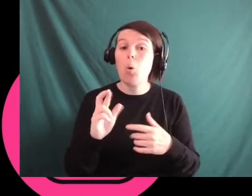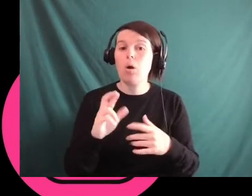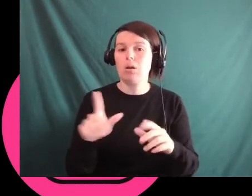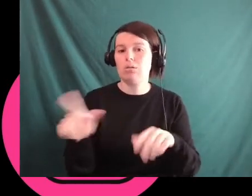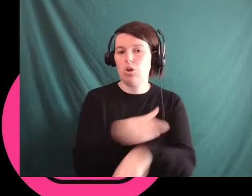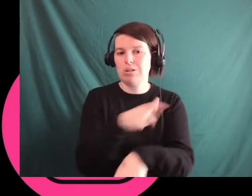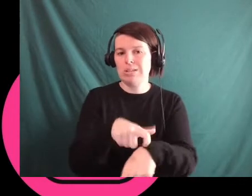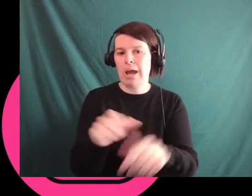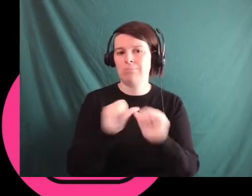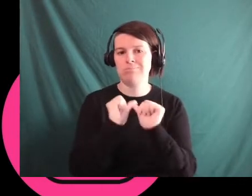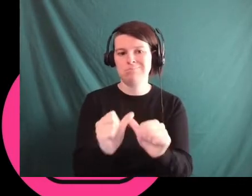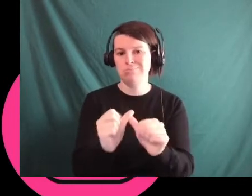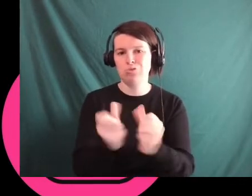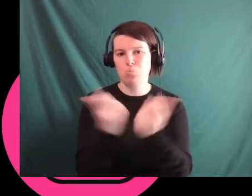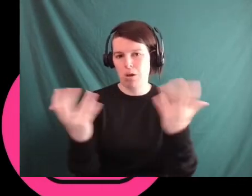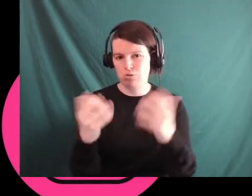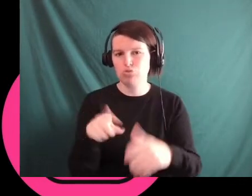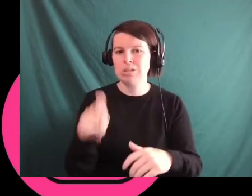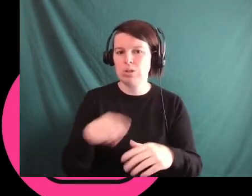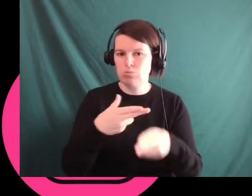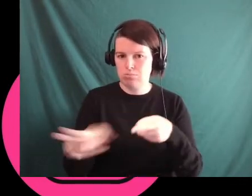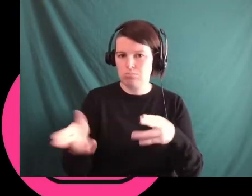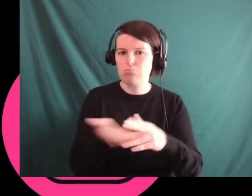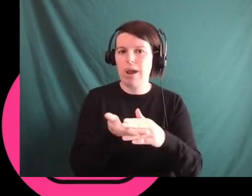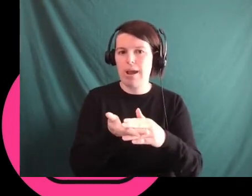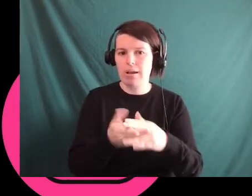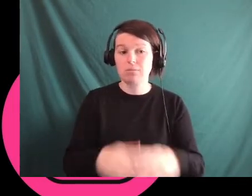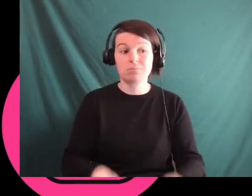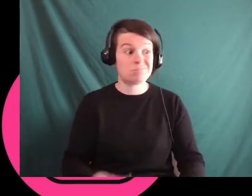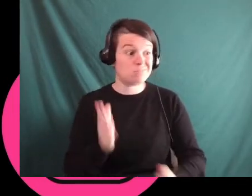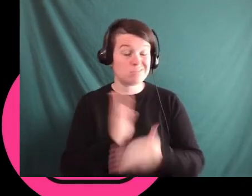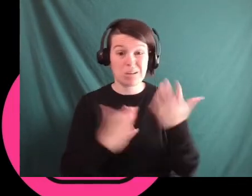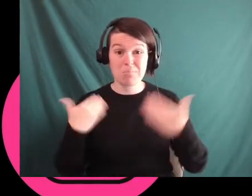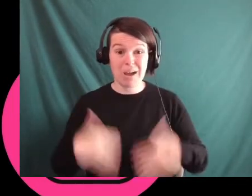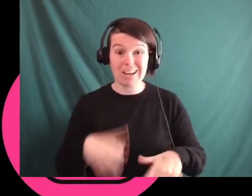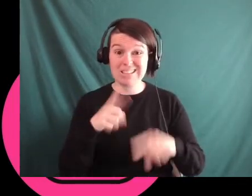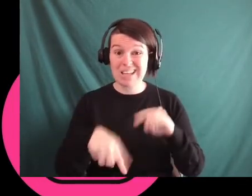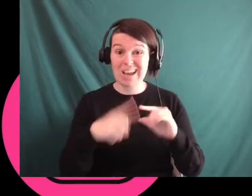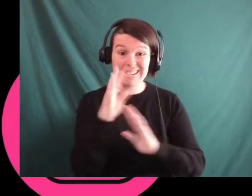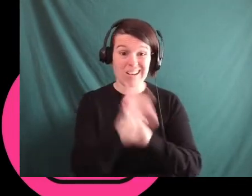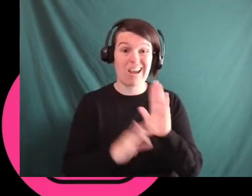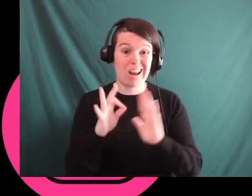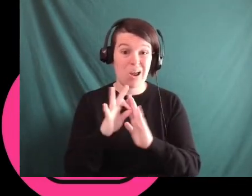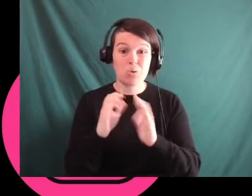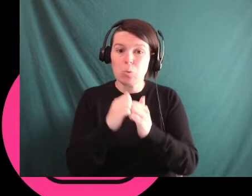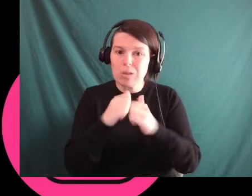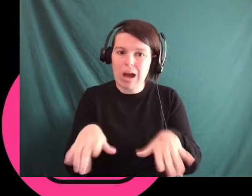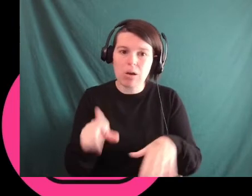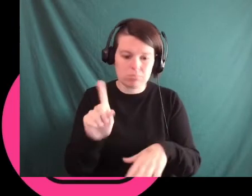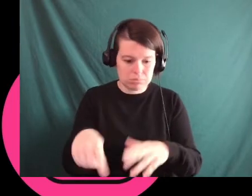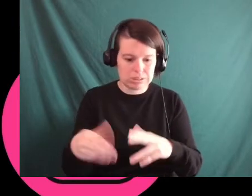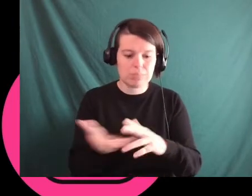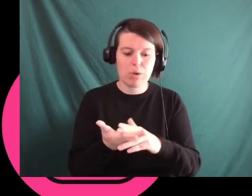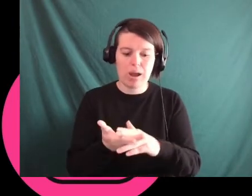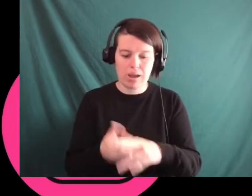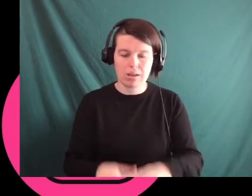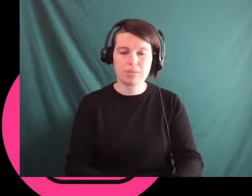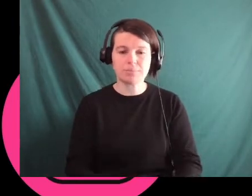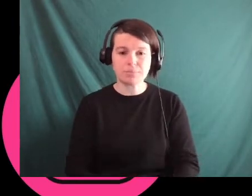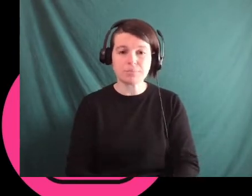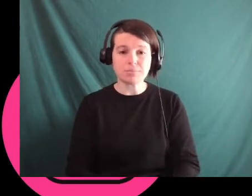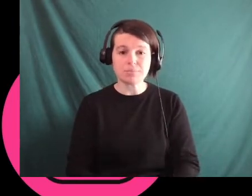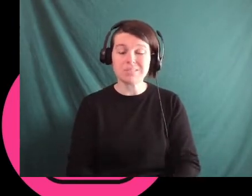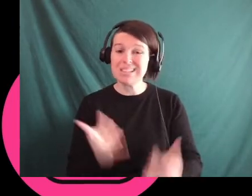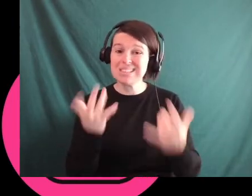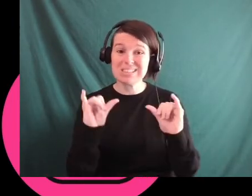long. So some people's bodies can't actually wear a binder for the full 9 hours without taking a break, even though that's